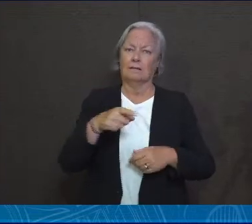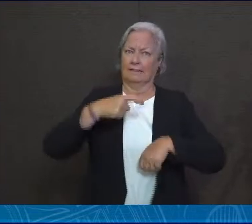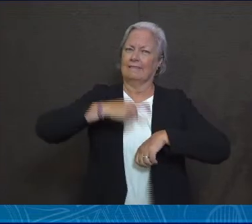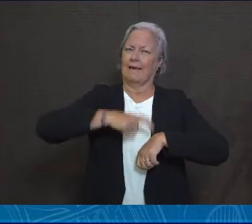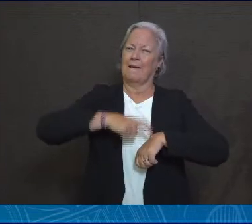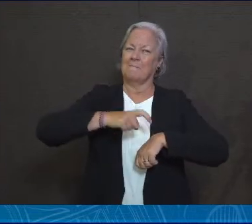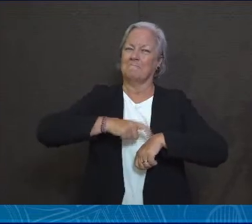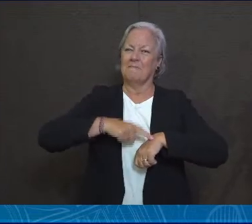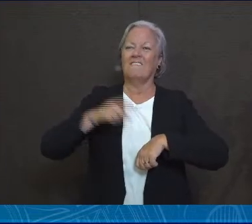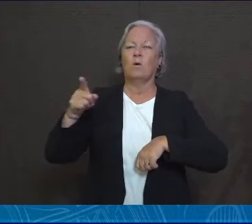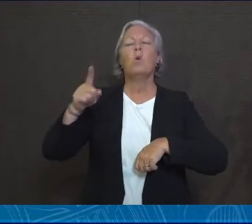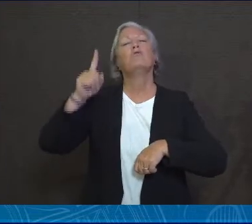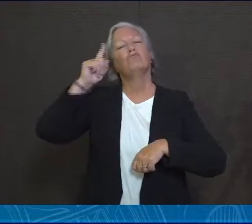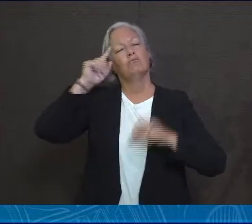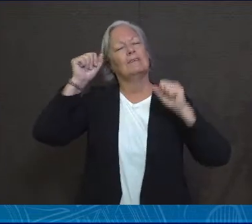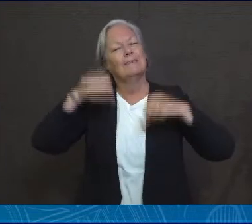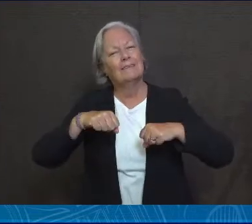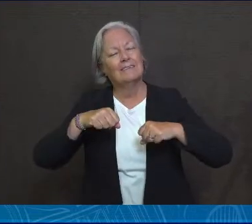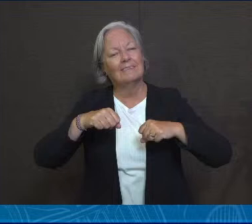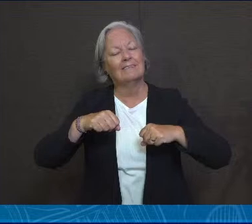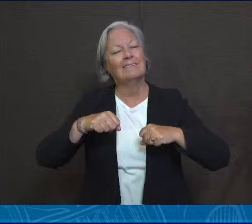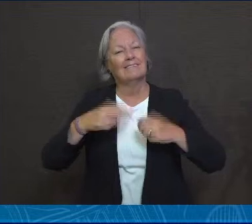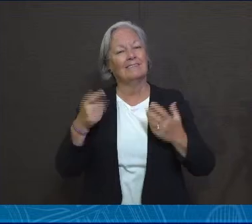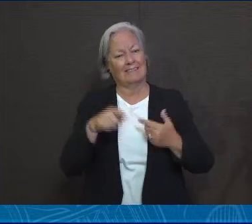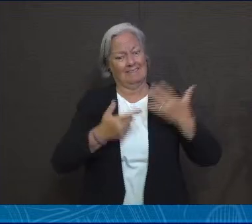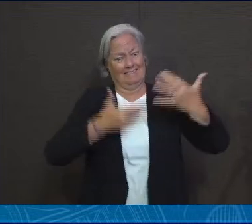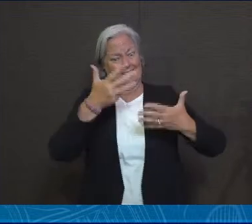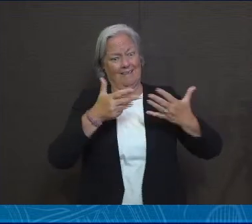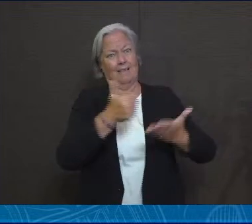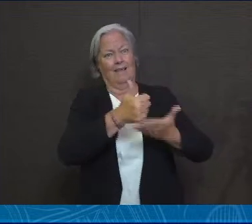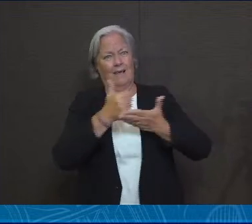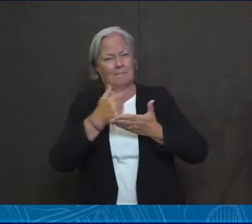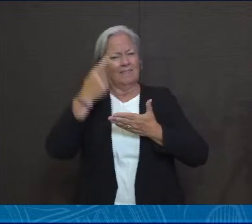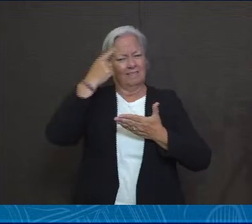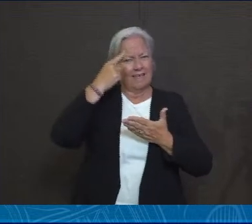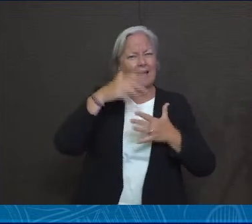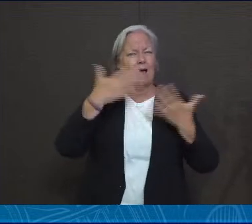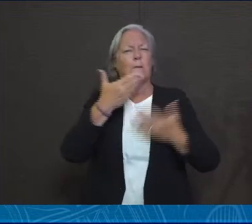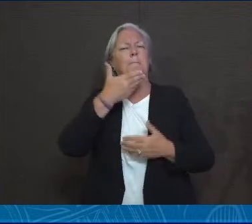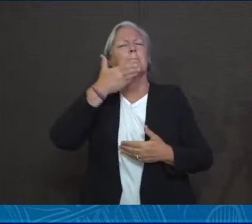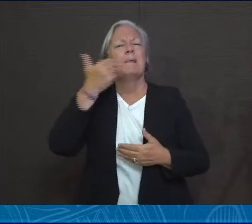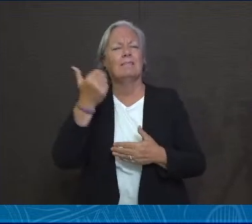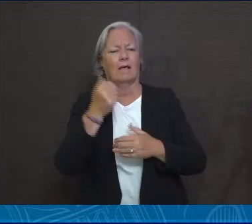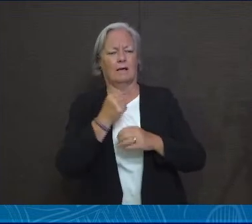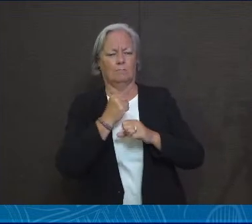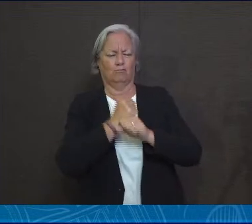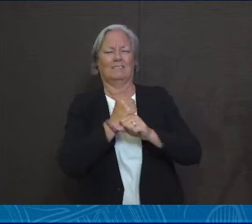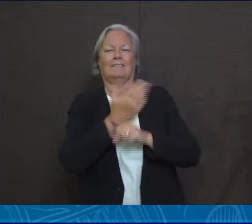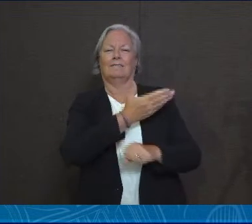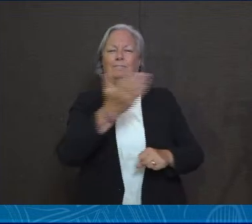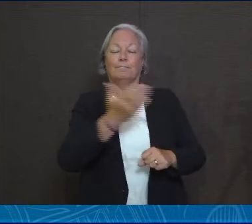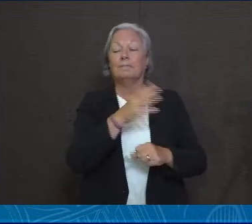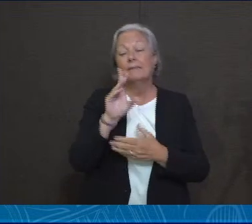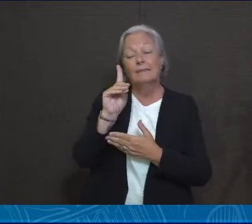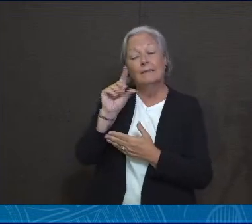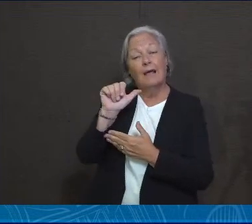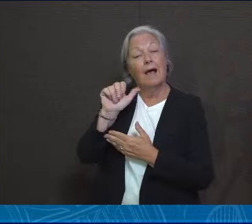fraternity to see how we can better protect moving forward. Thank you. Daniel, do you want to